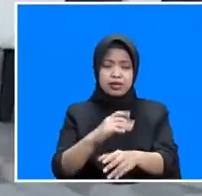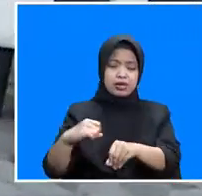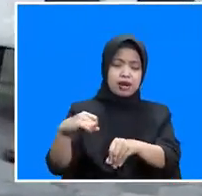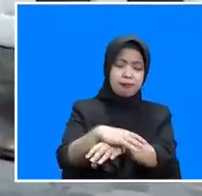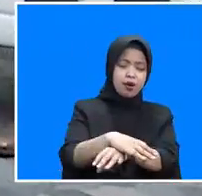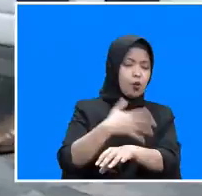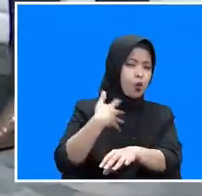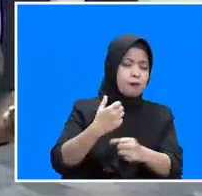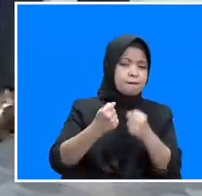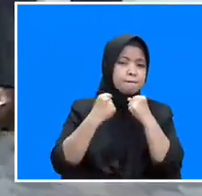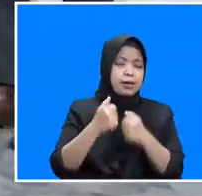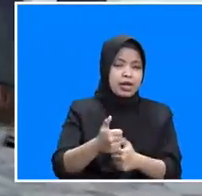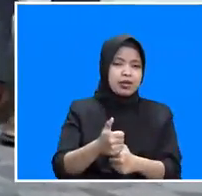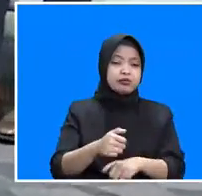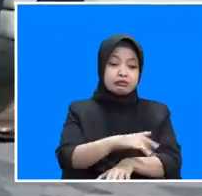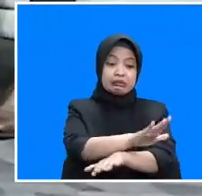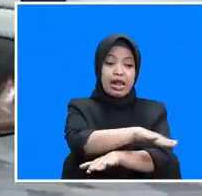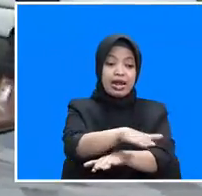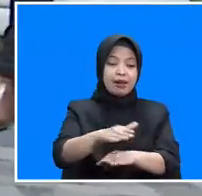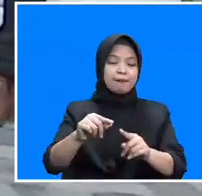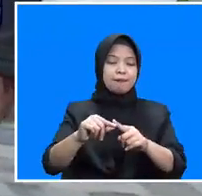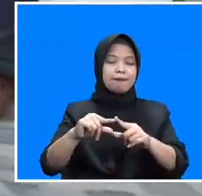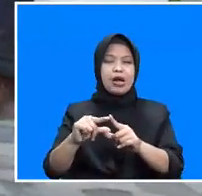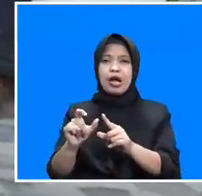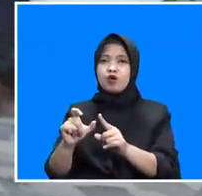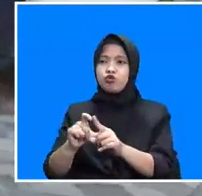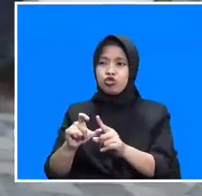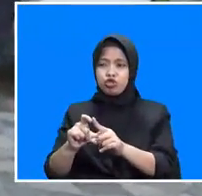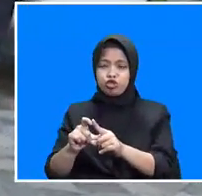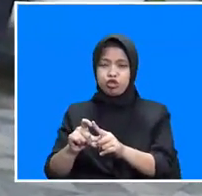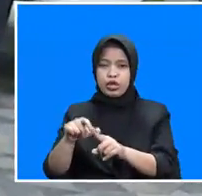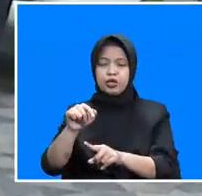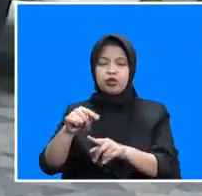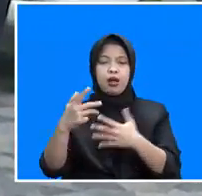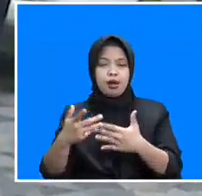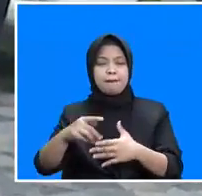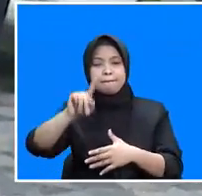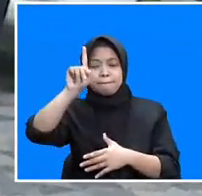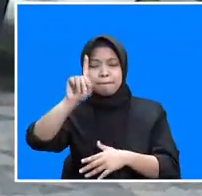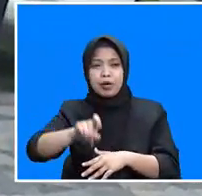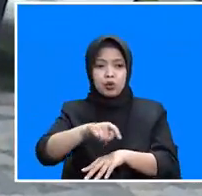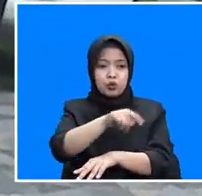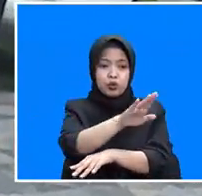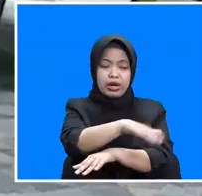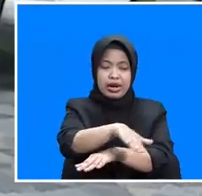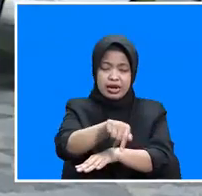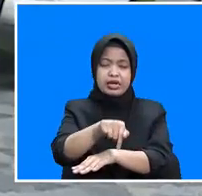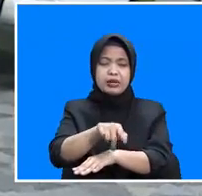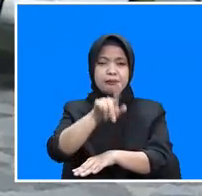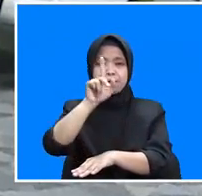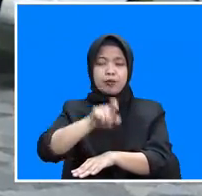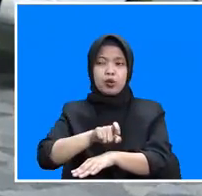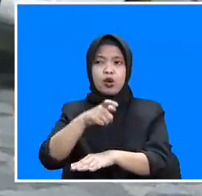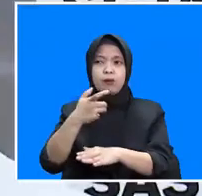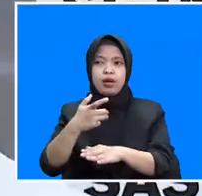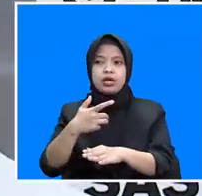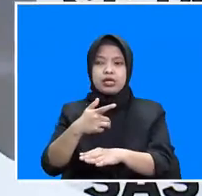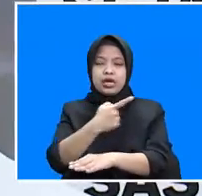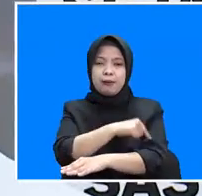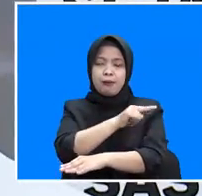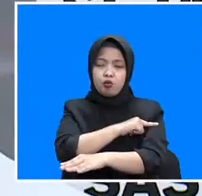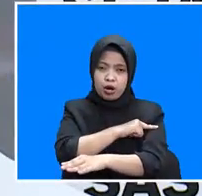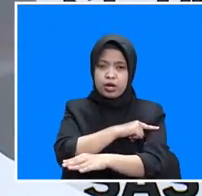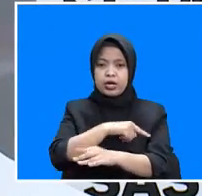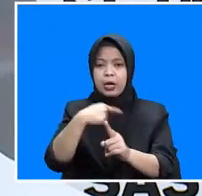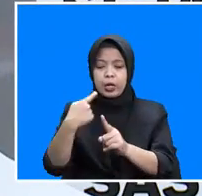children age 10, they must have already acquired, the basic literacy and numeracy skills. Mm-hmm.